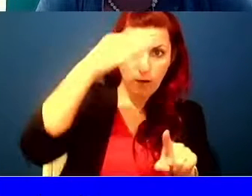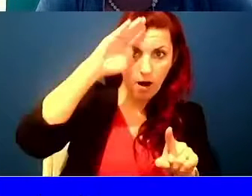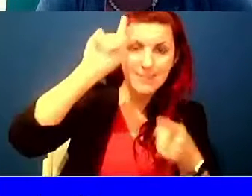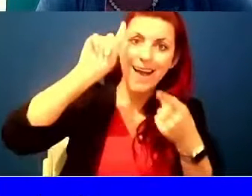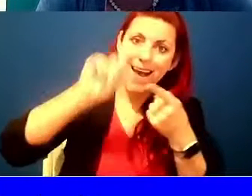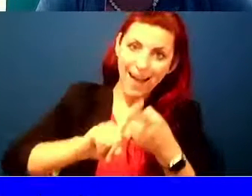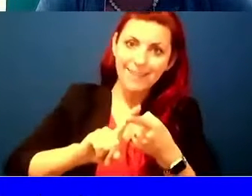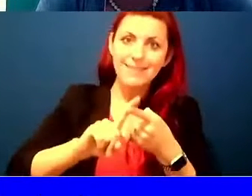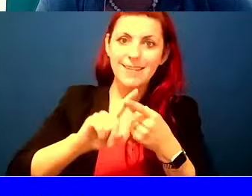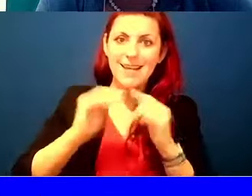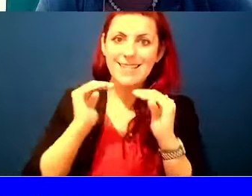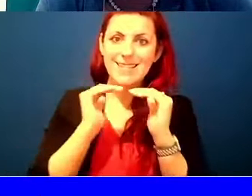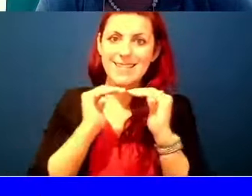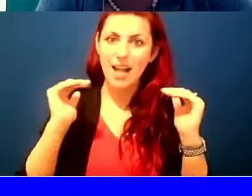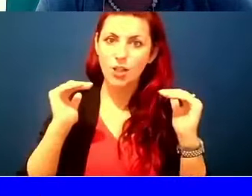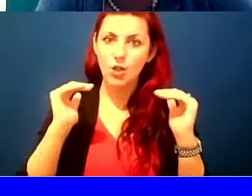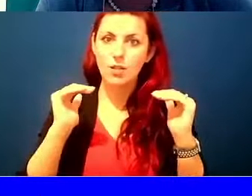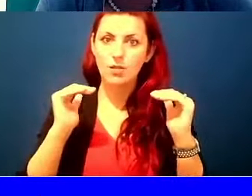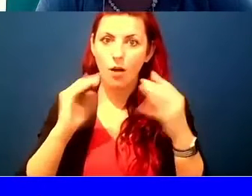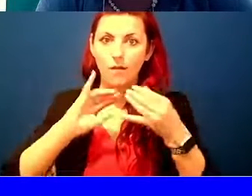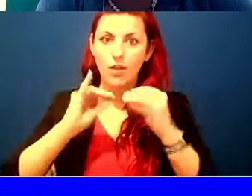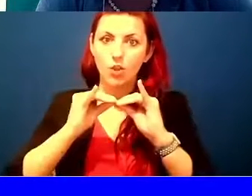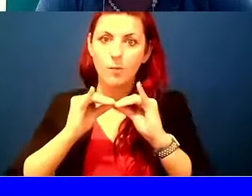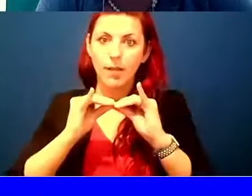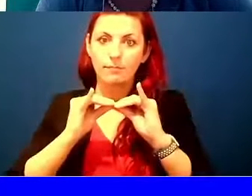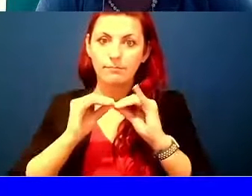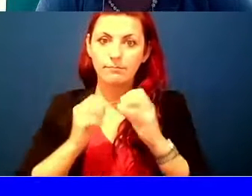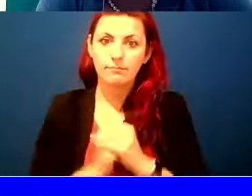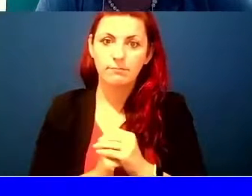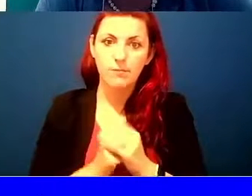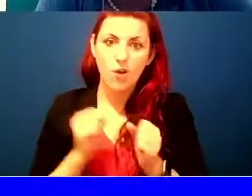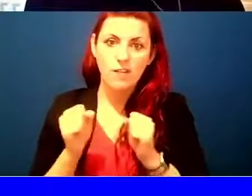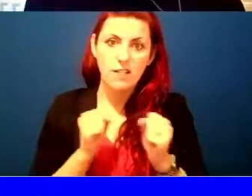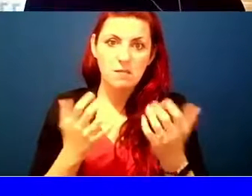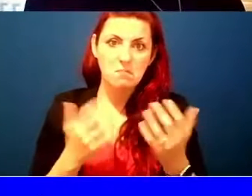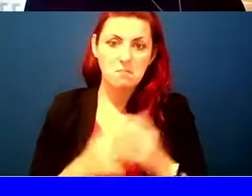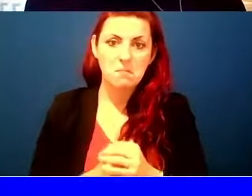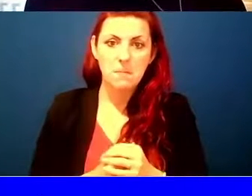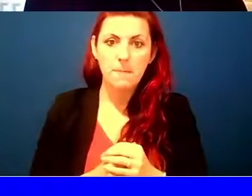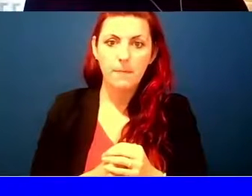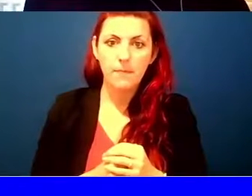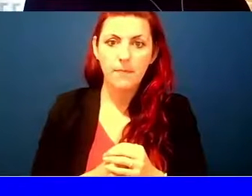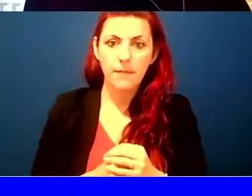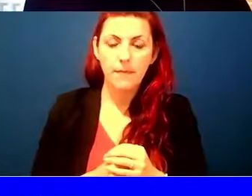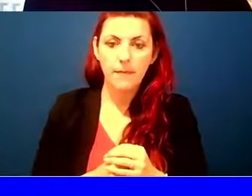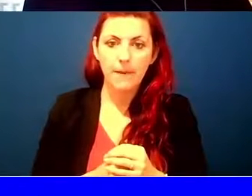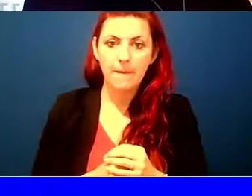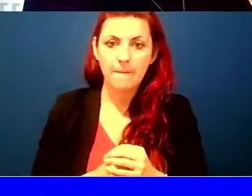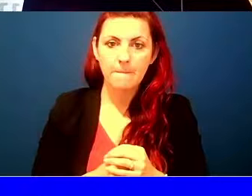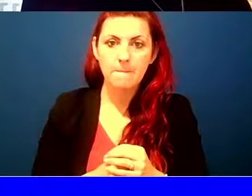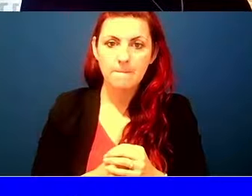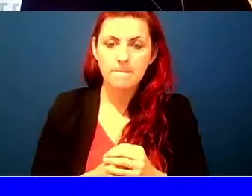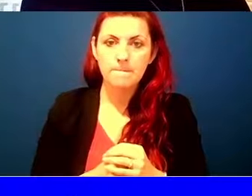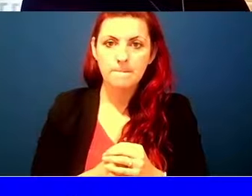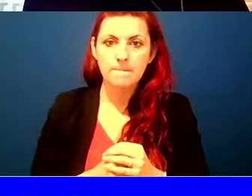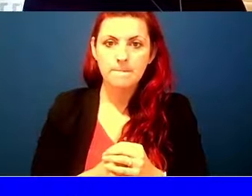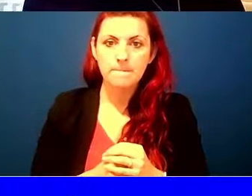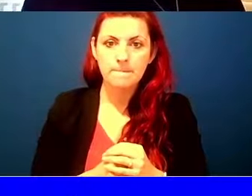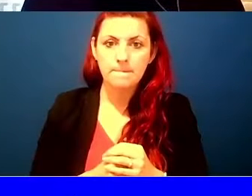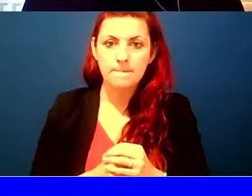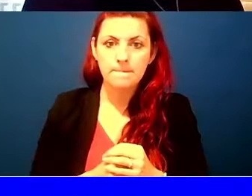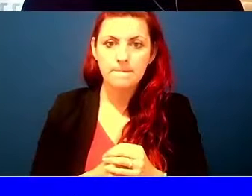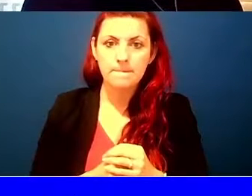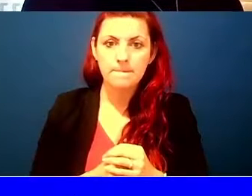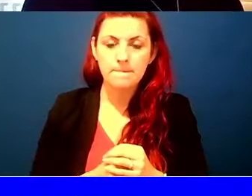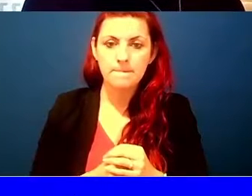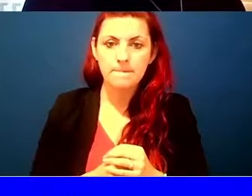standards around interpretation services. If you're there, Bronagh. So just